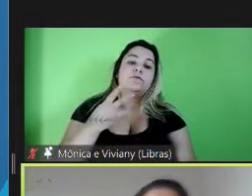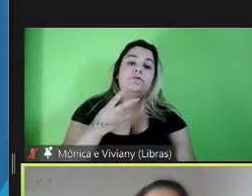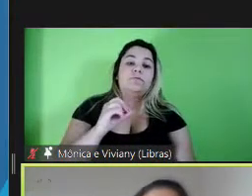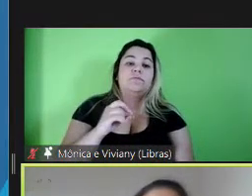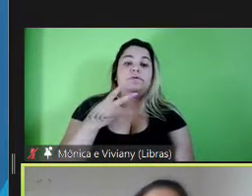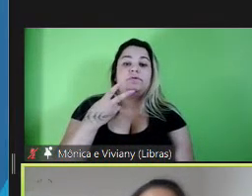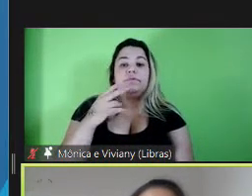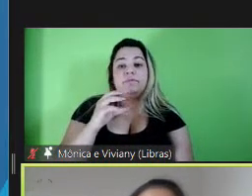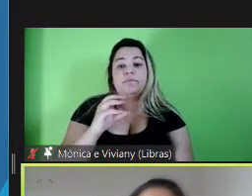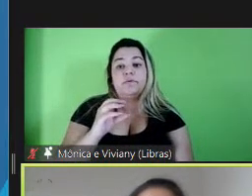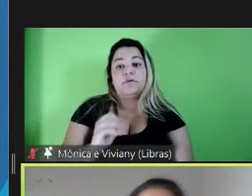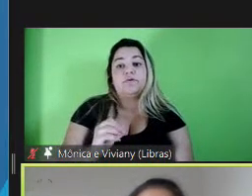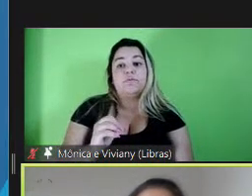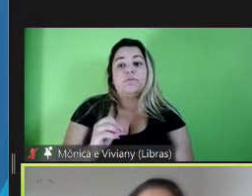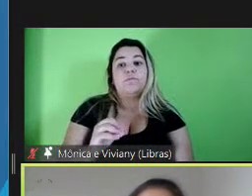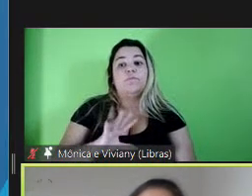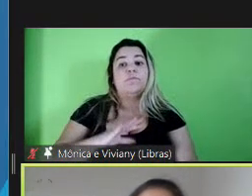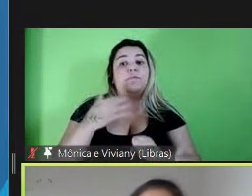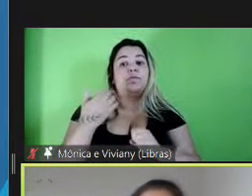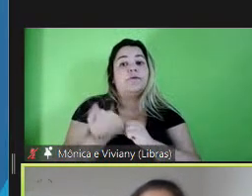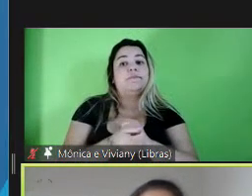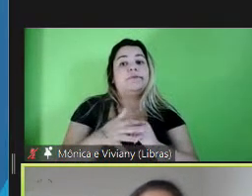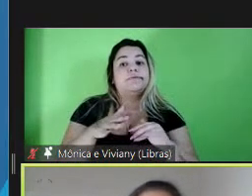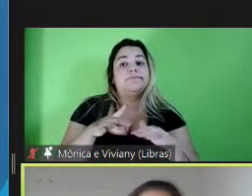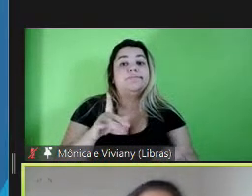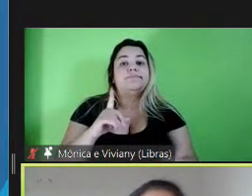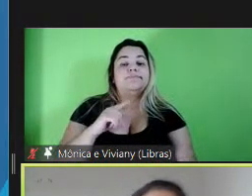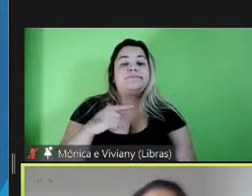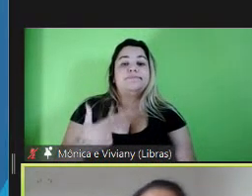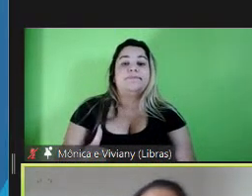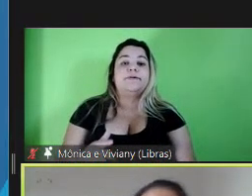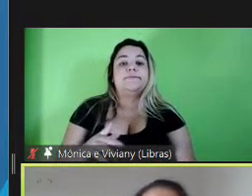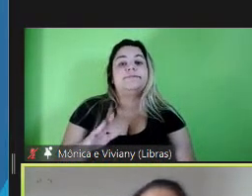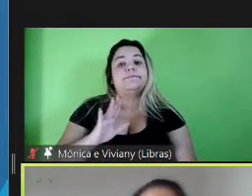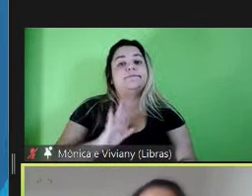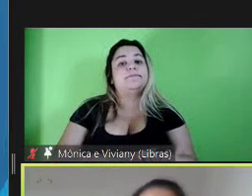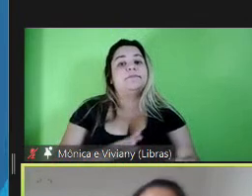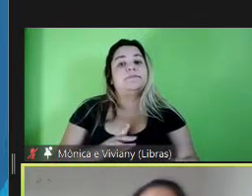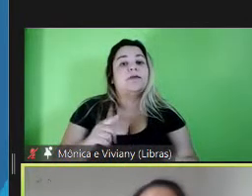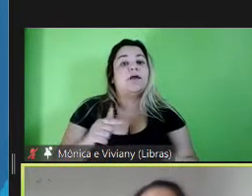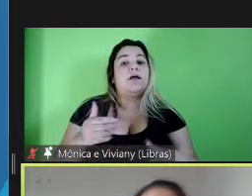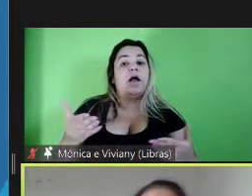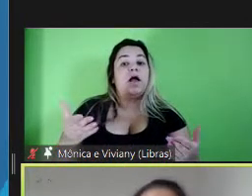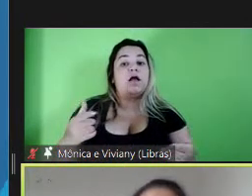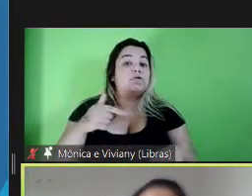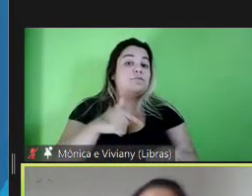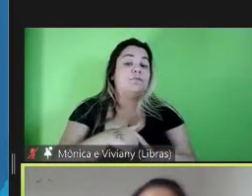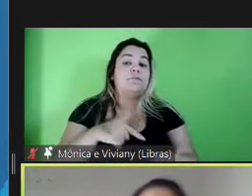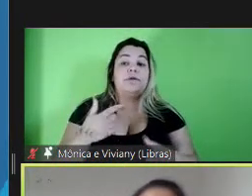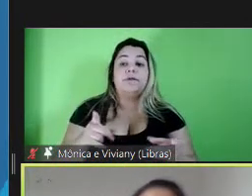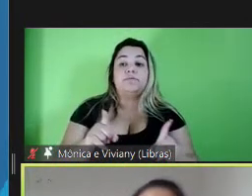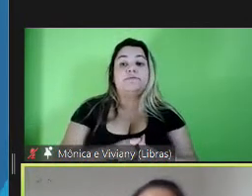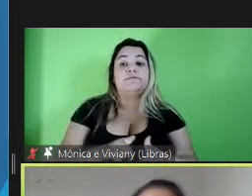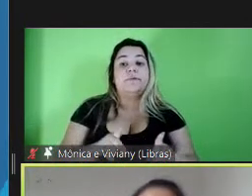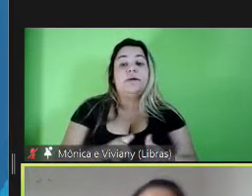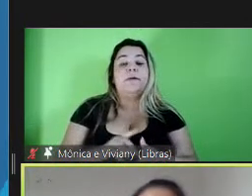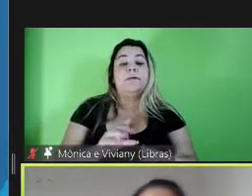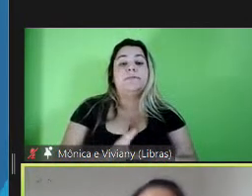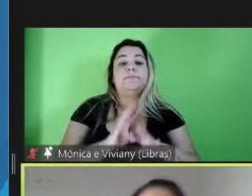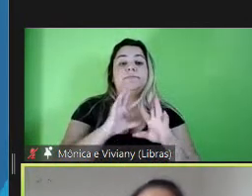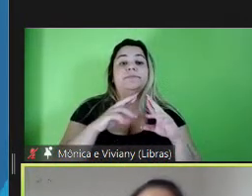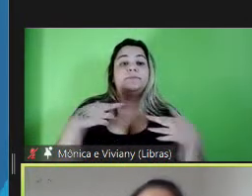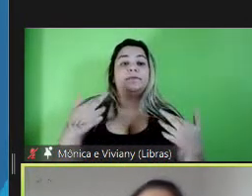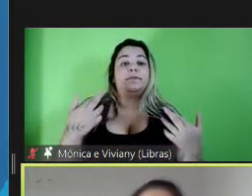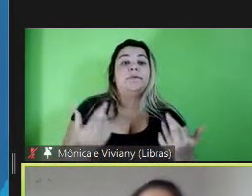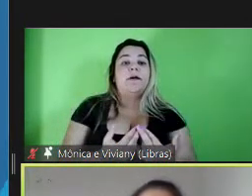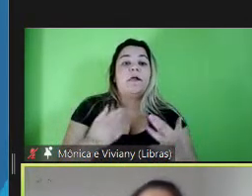until 2020, that due to the pandemic, we were not able to have these moments. So team meetings with the